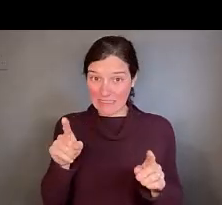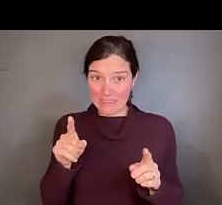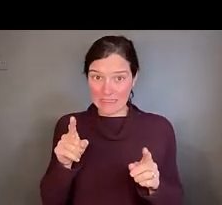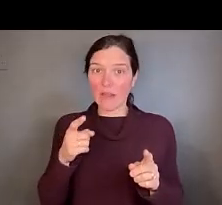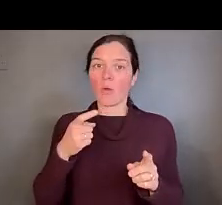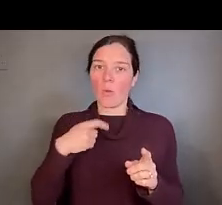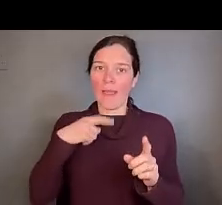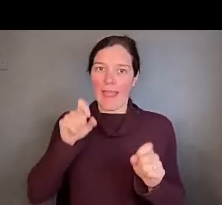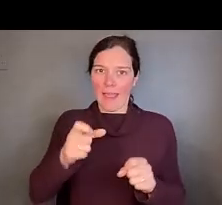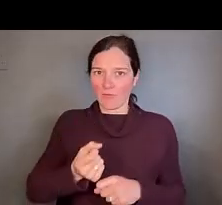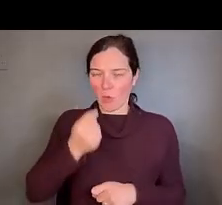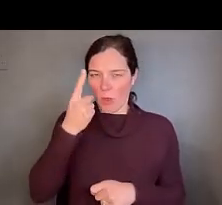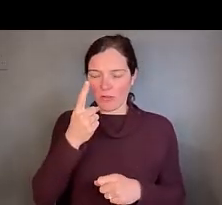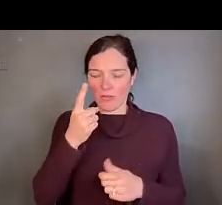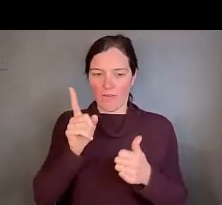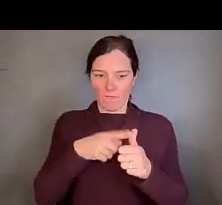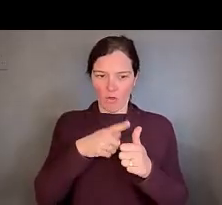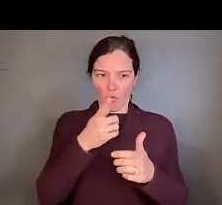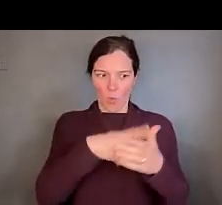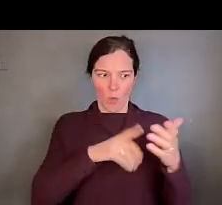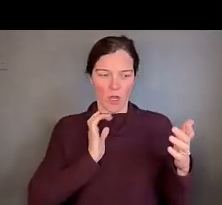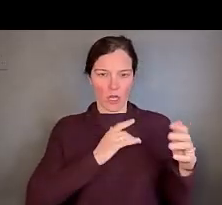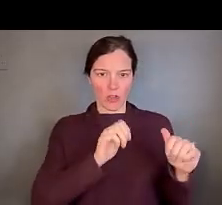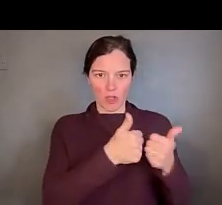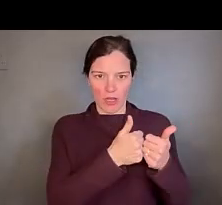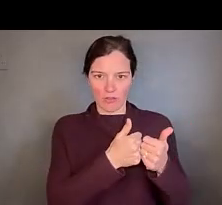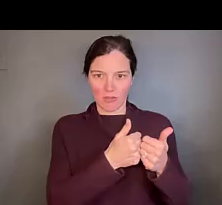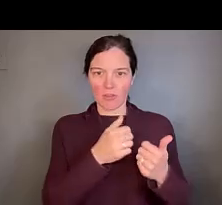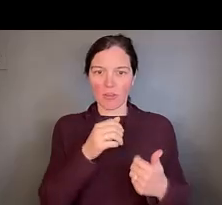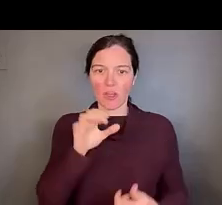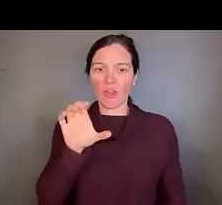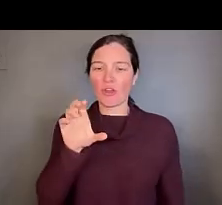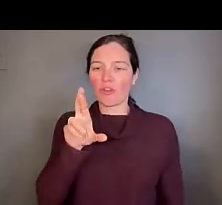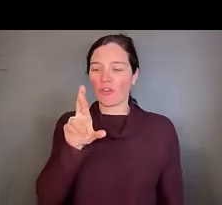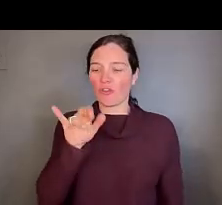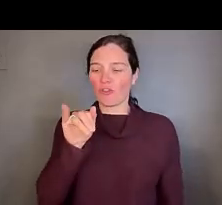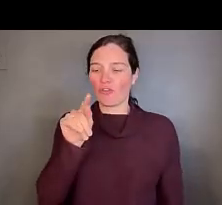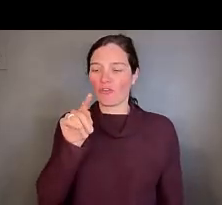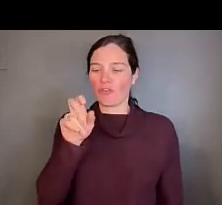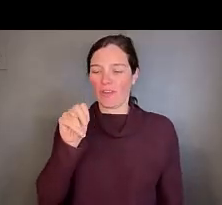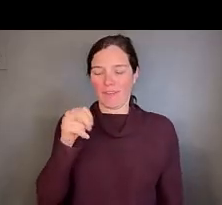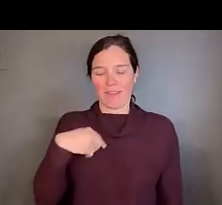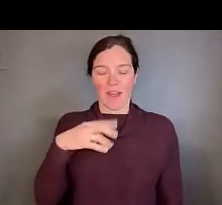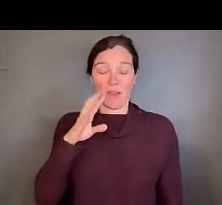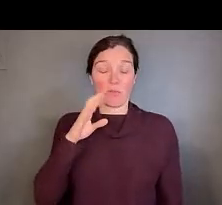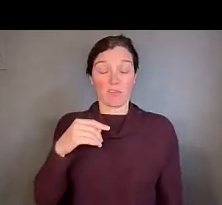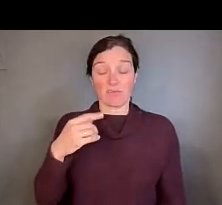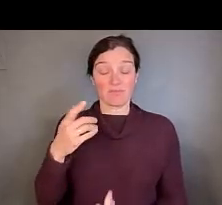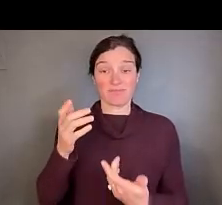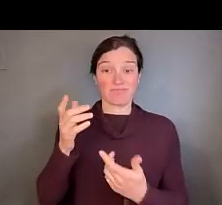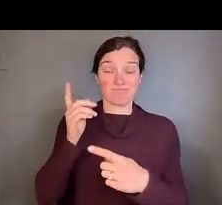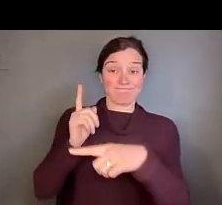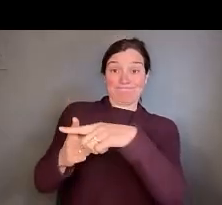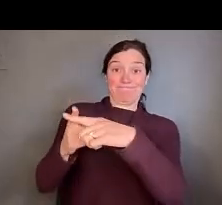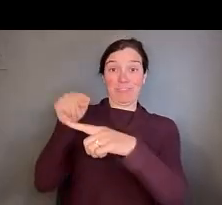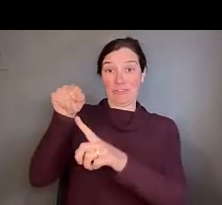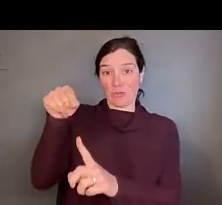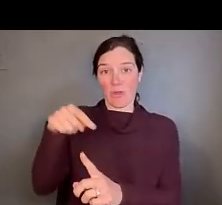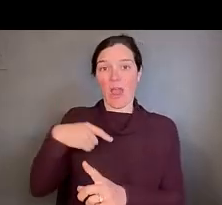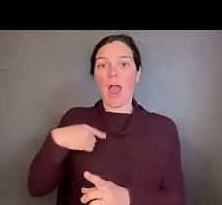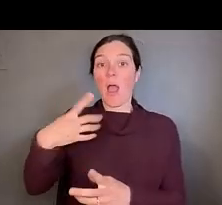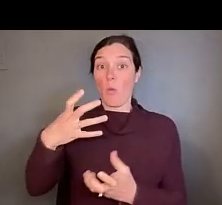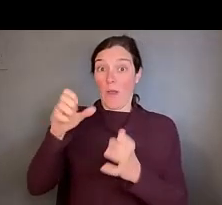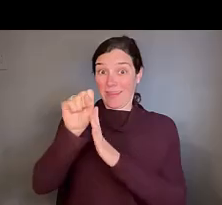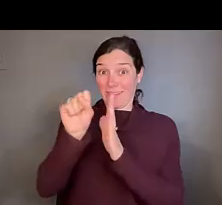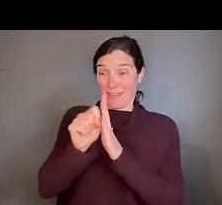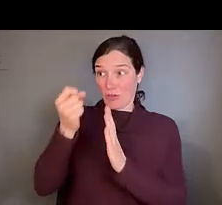really have to understand what the challenges are. Kristen, I'm going to call you out briefly. I want the state to really understand what my challenges